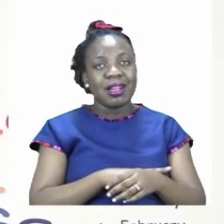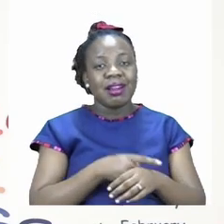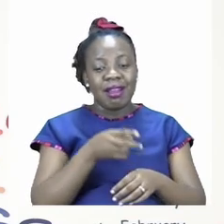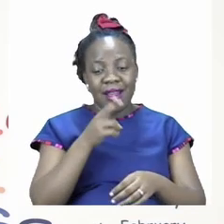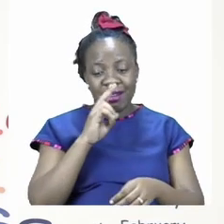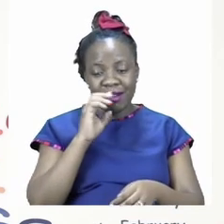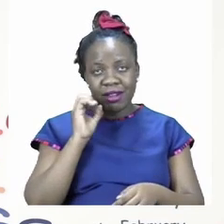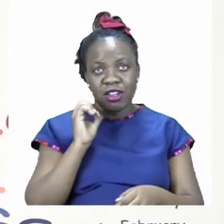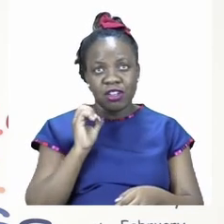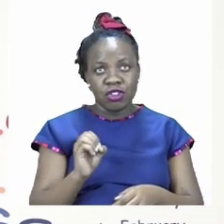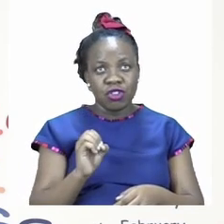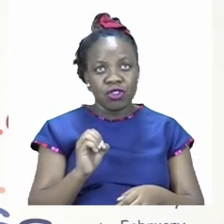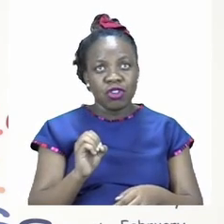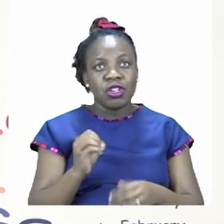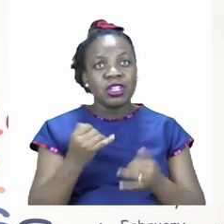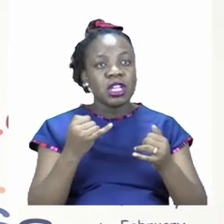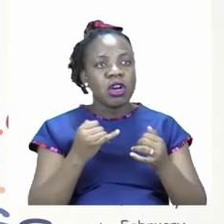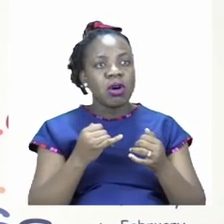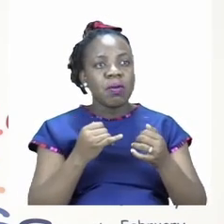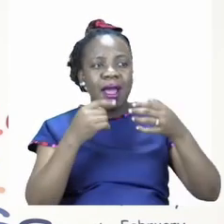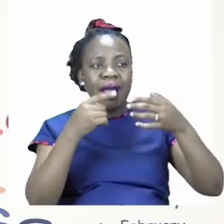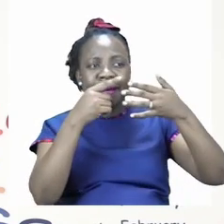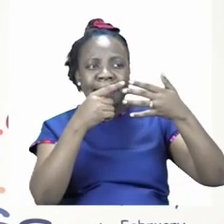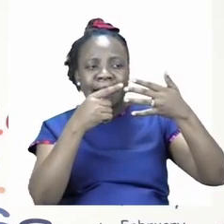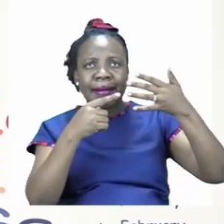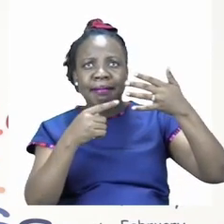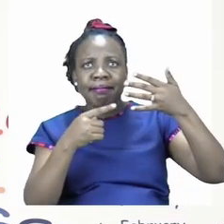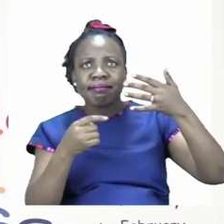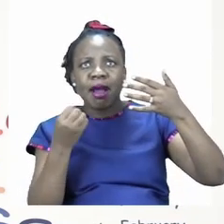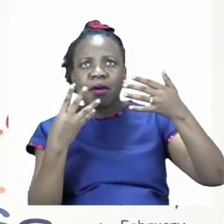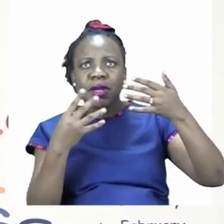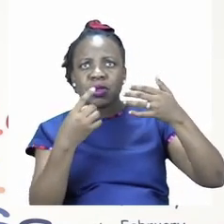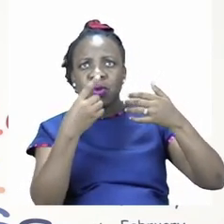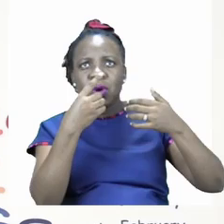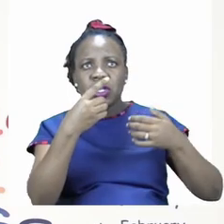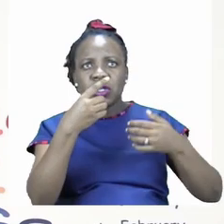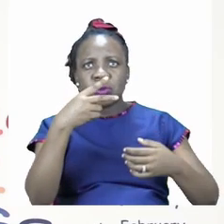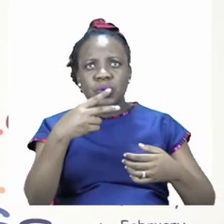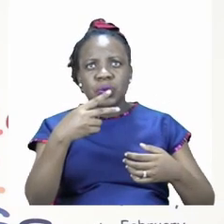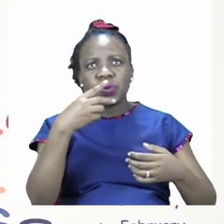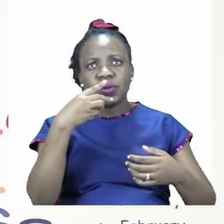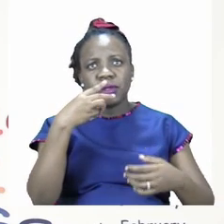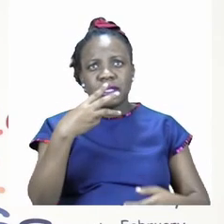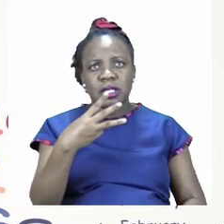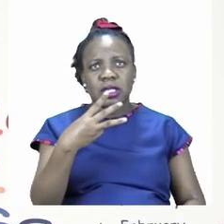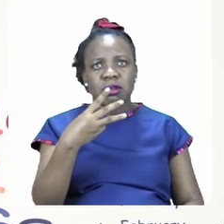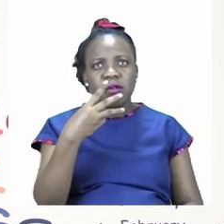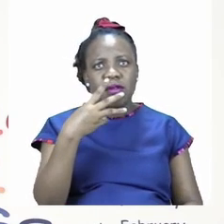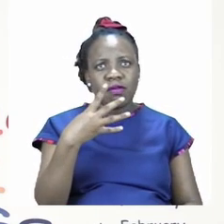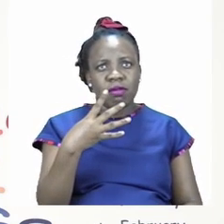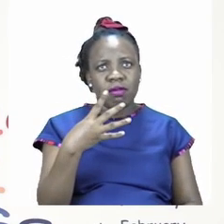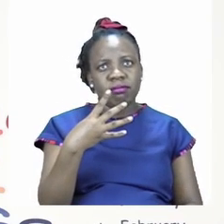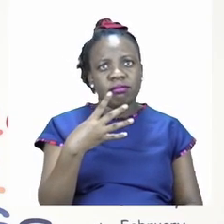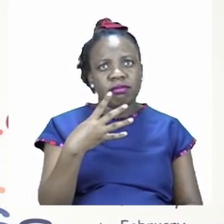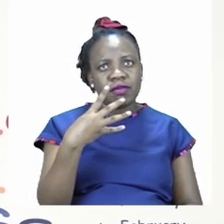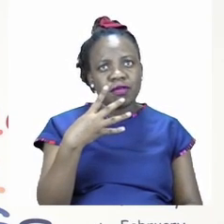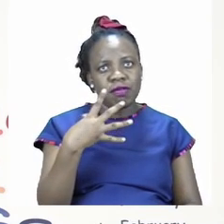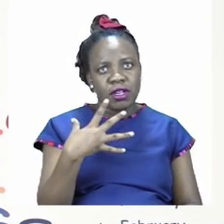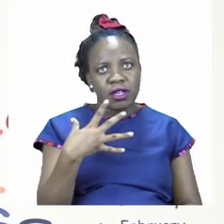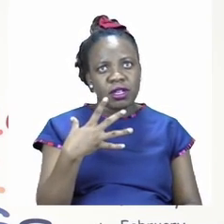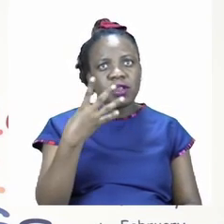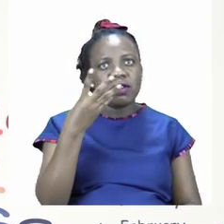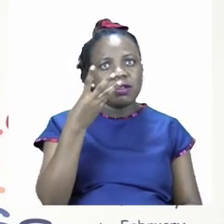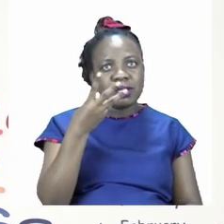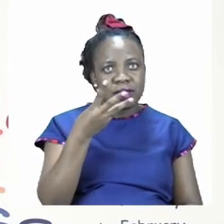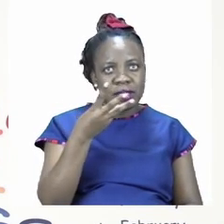subtract to get our answer. 1, 2, 3, 4,